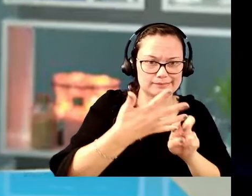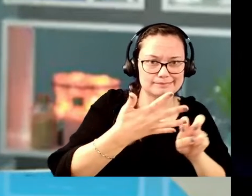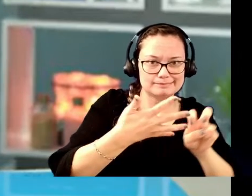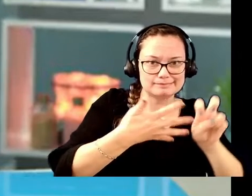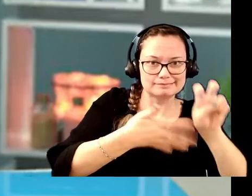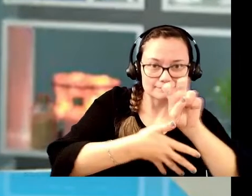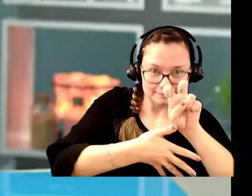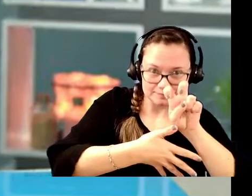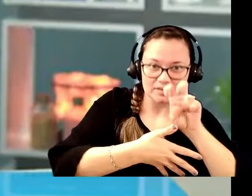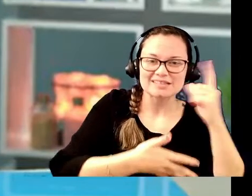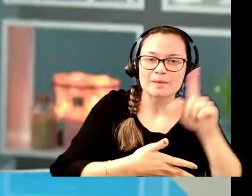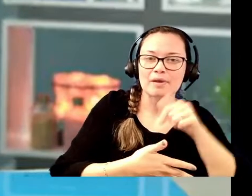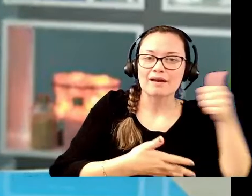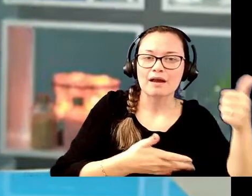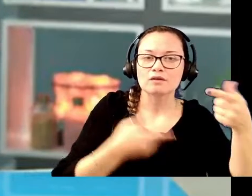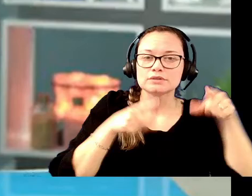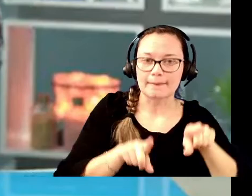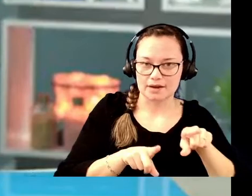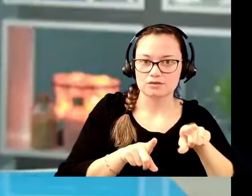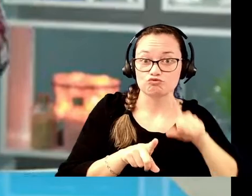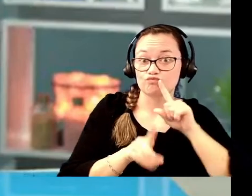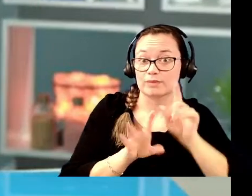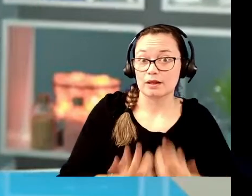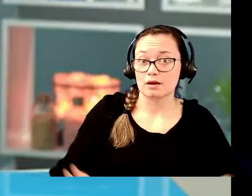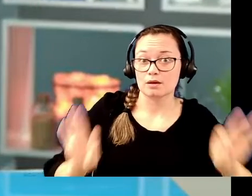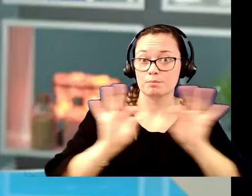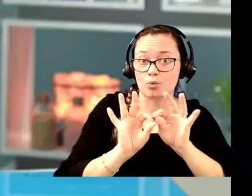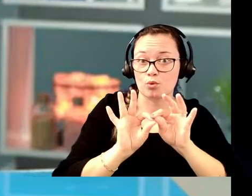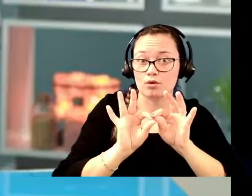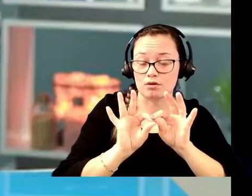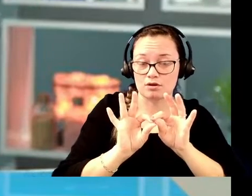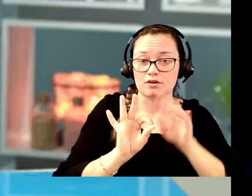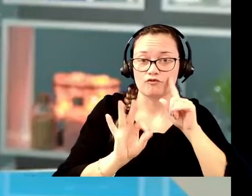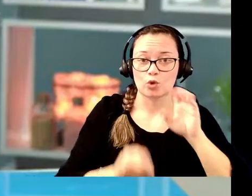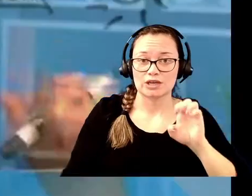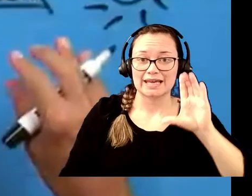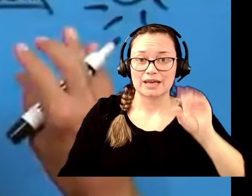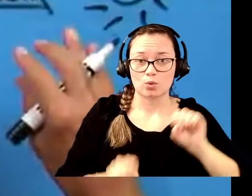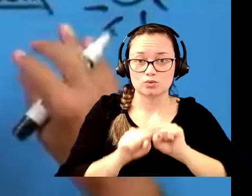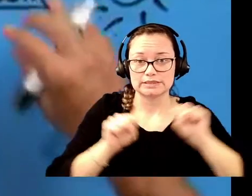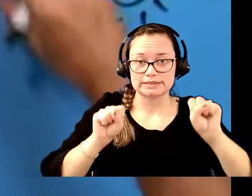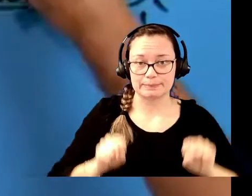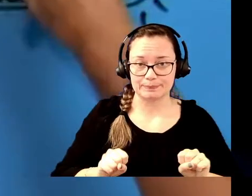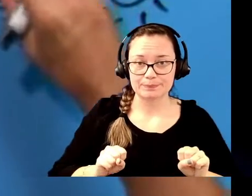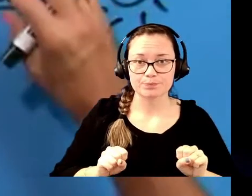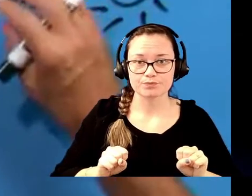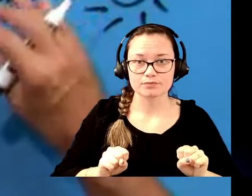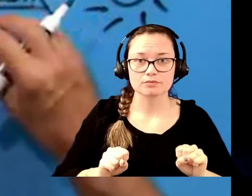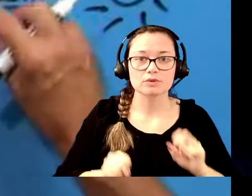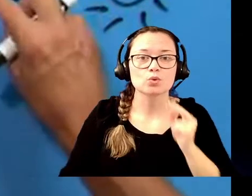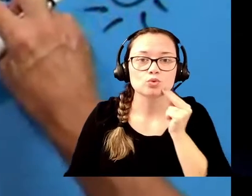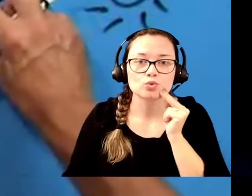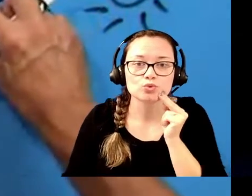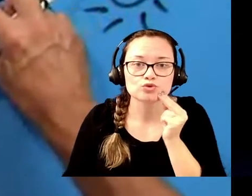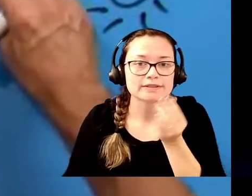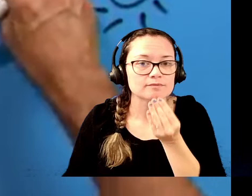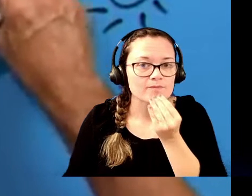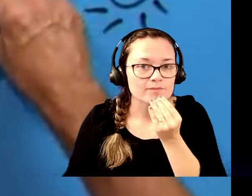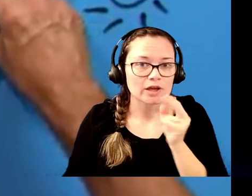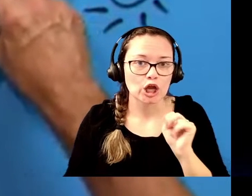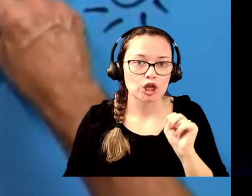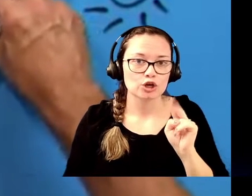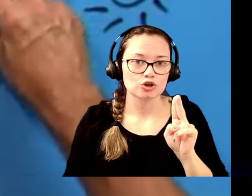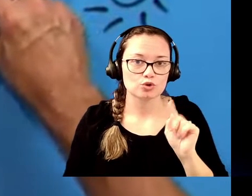else that's happening and it's really important to all ecosystems, is nutrients. So if